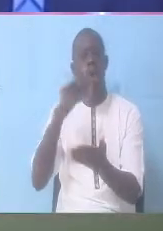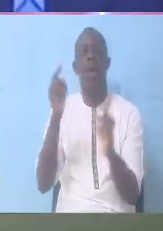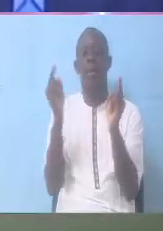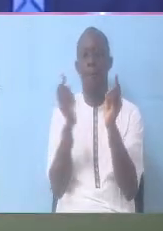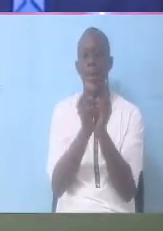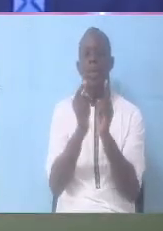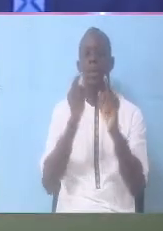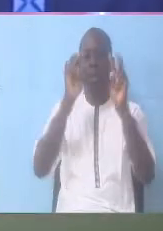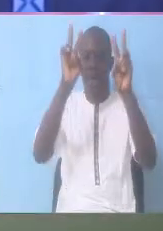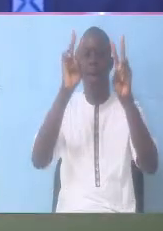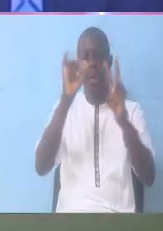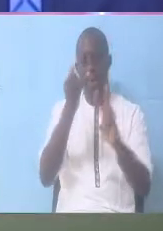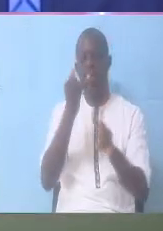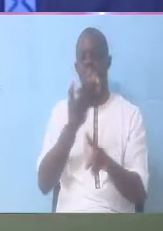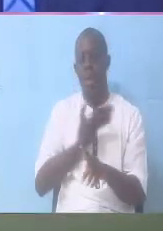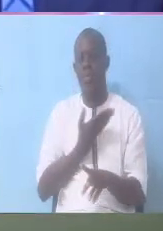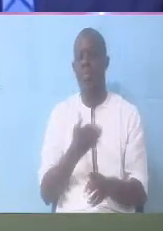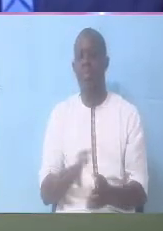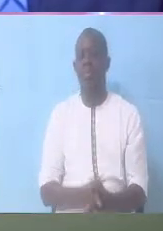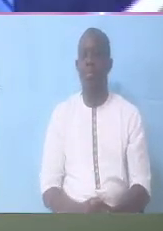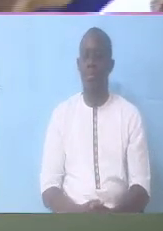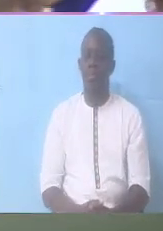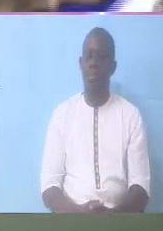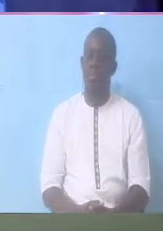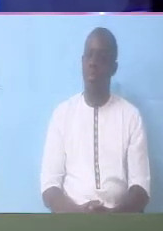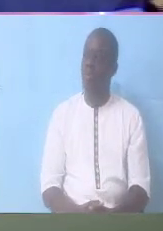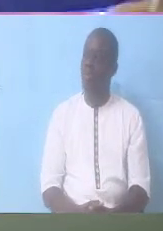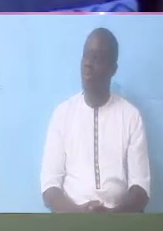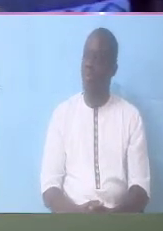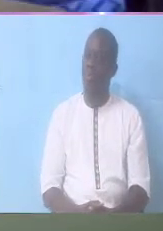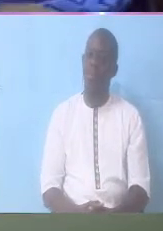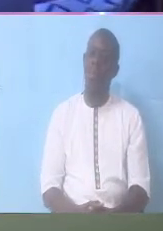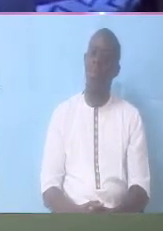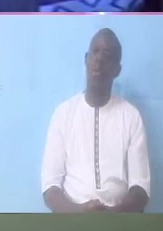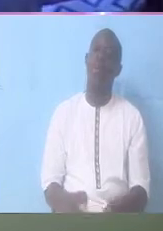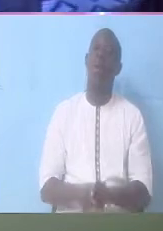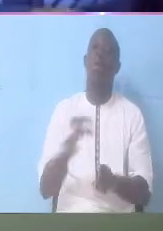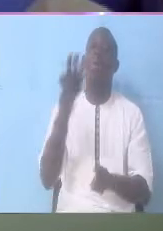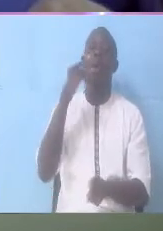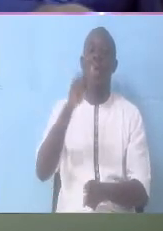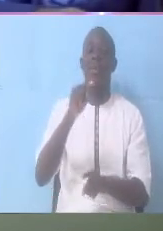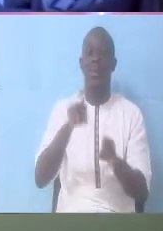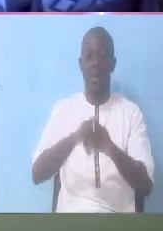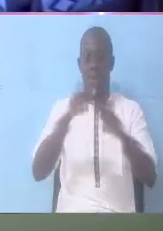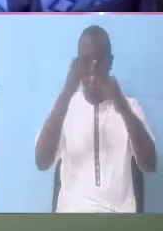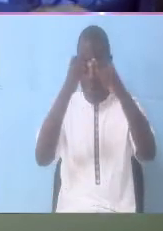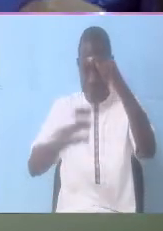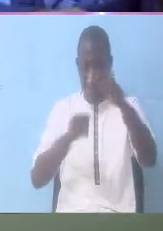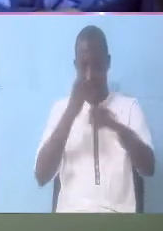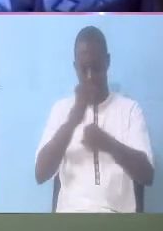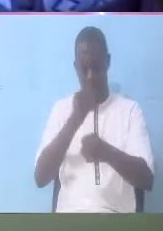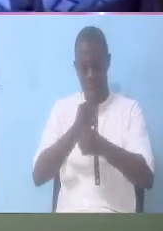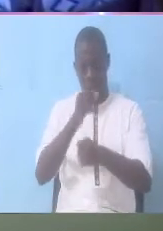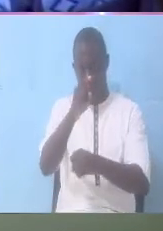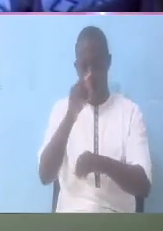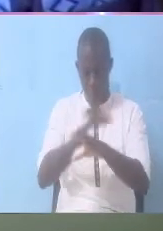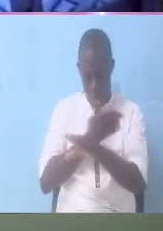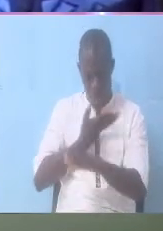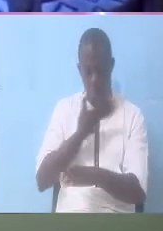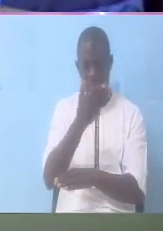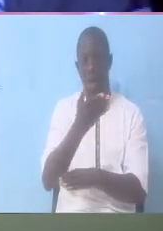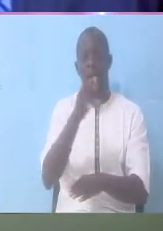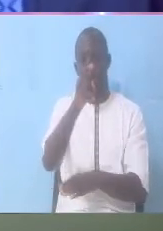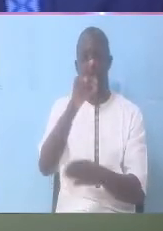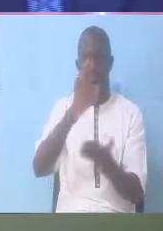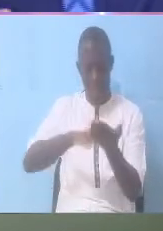In fact, when this list was being prepared, You were present. You were interpreting. No, I